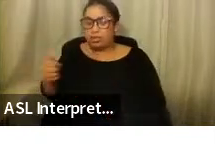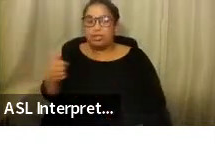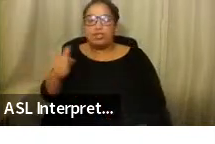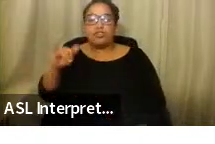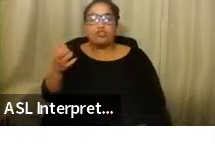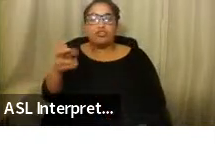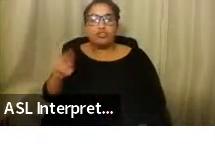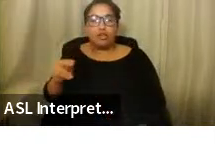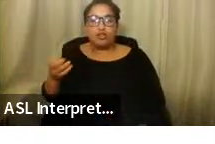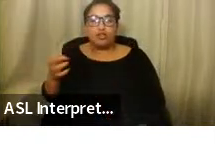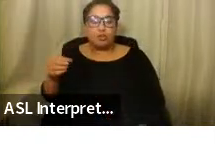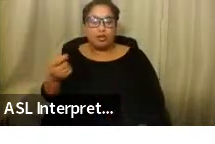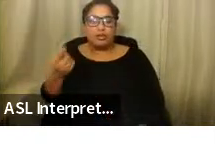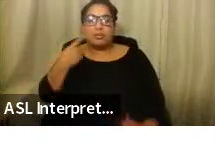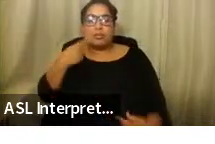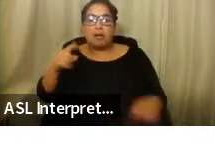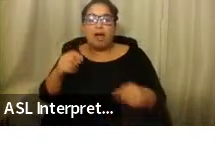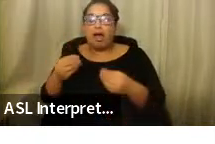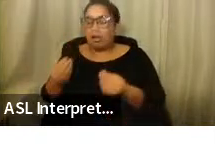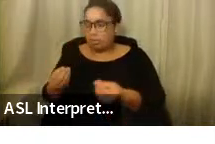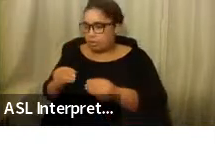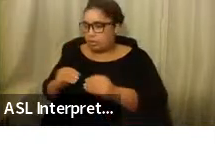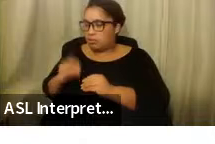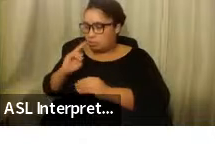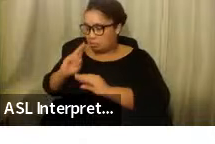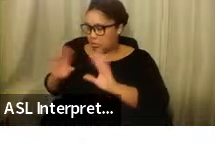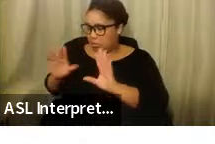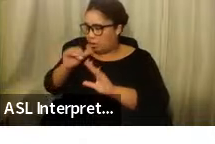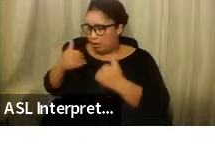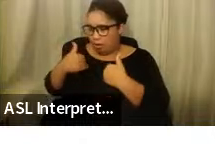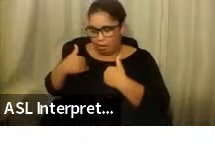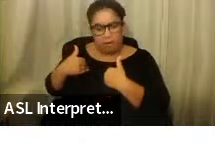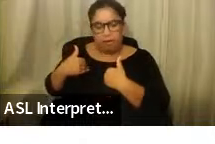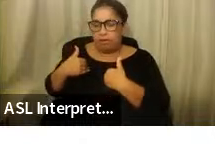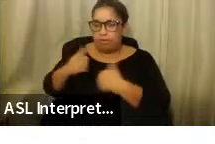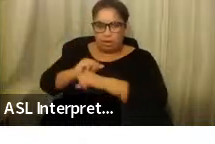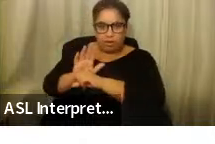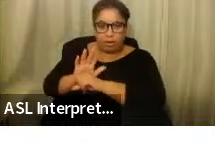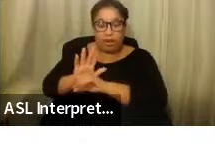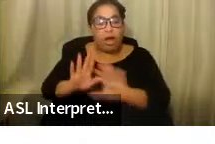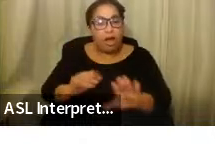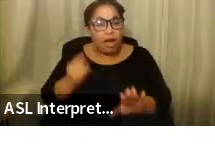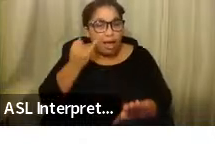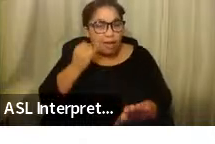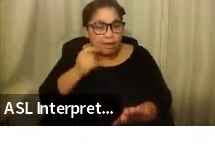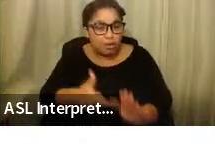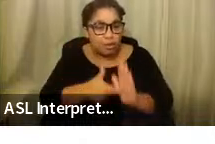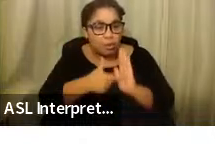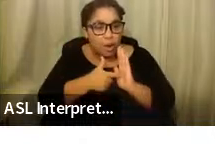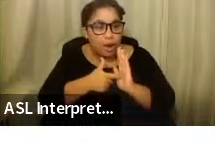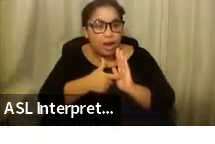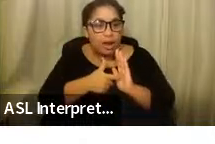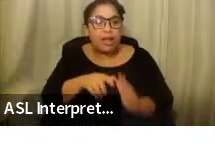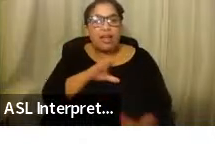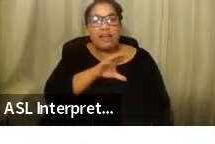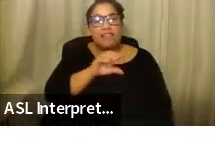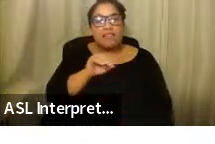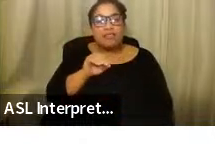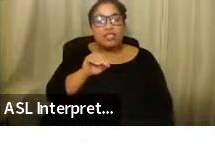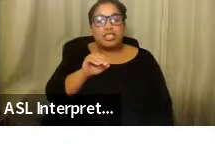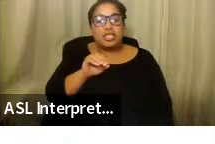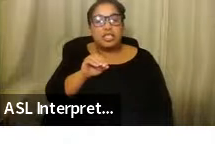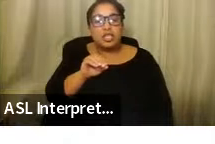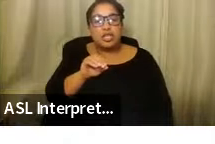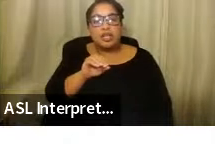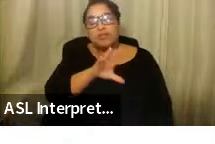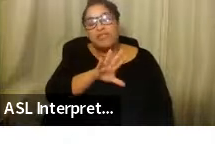they get medically cleared. However, if they don't necessarily require a 5150, meaning they're